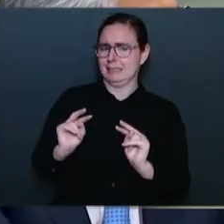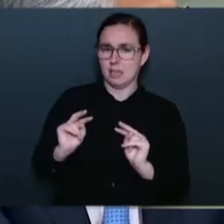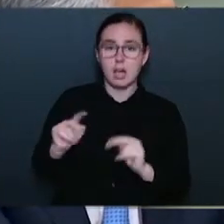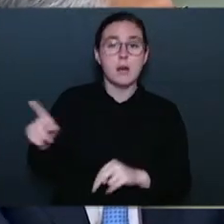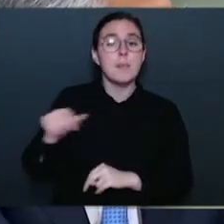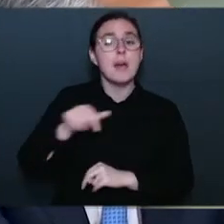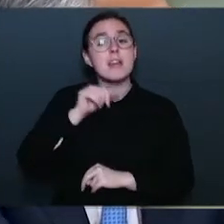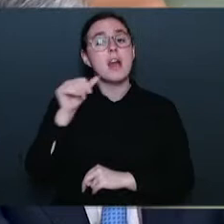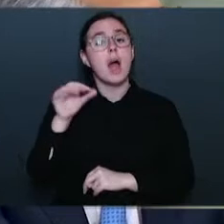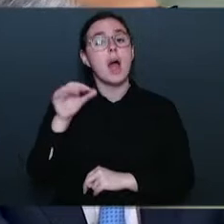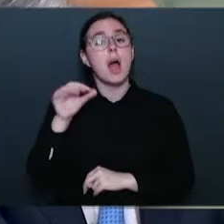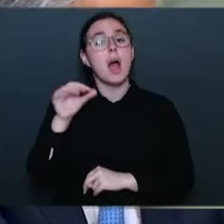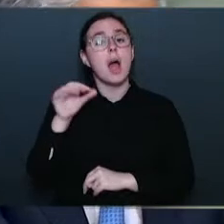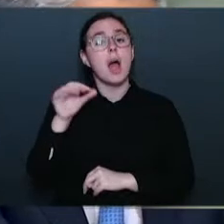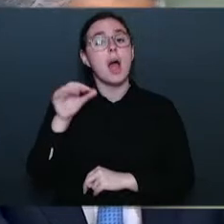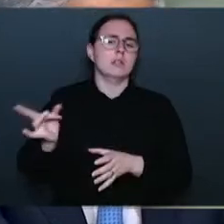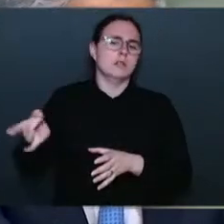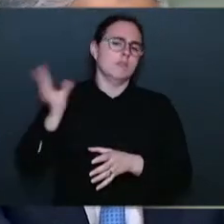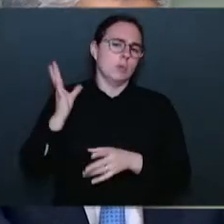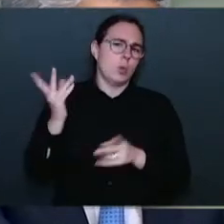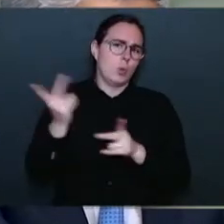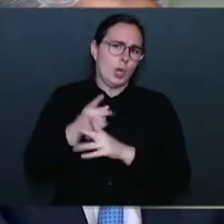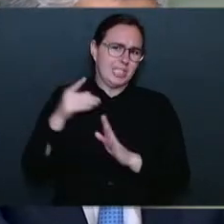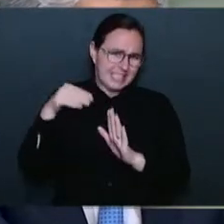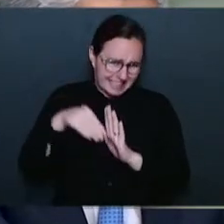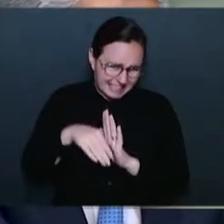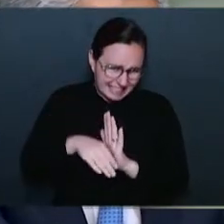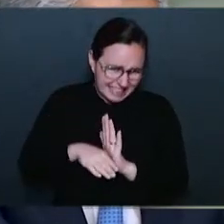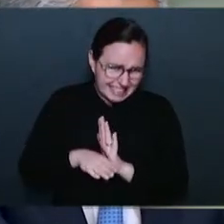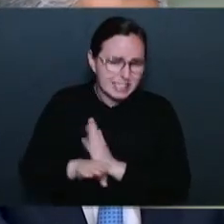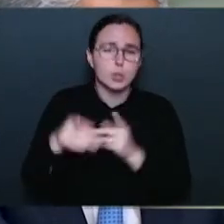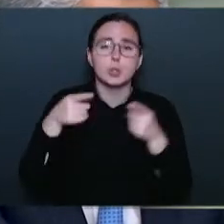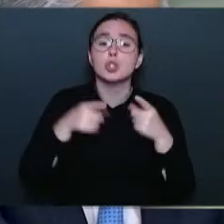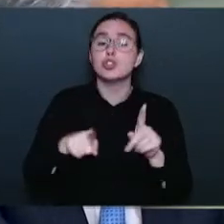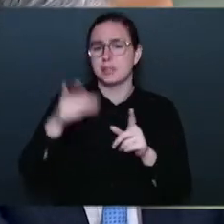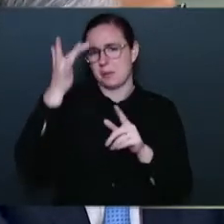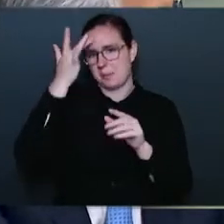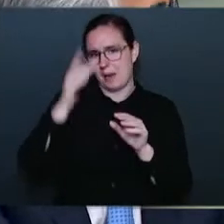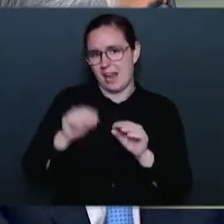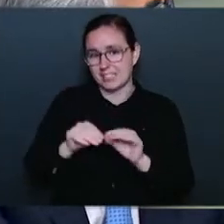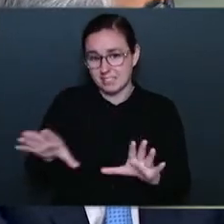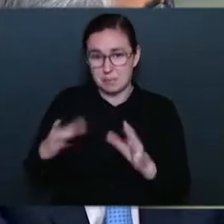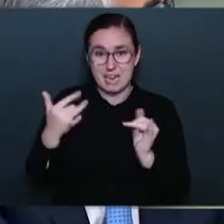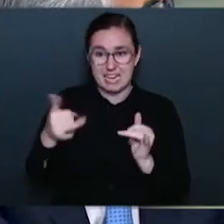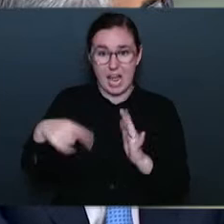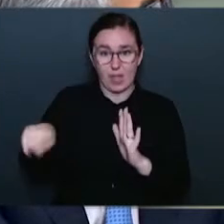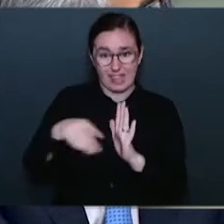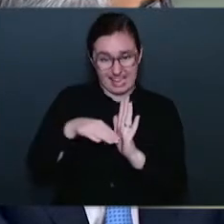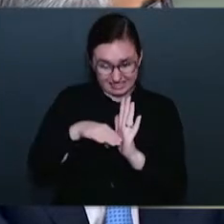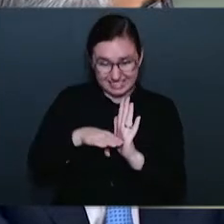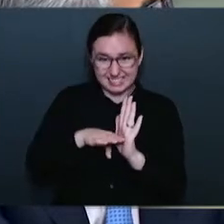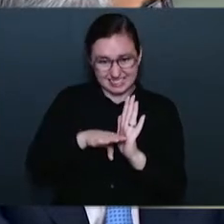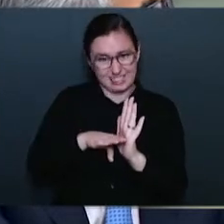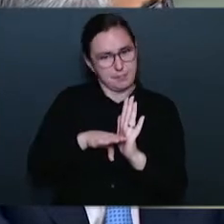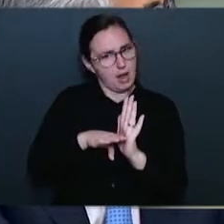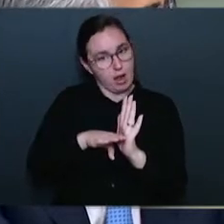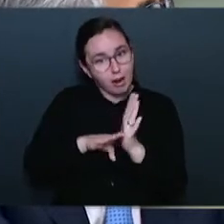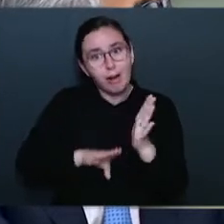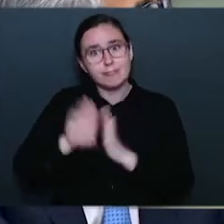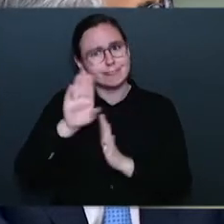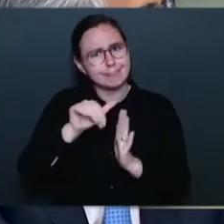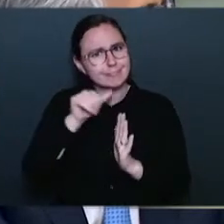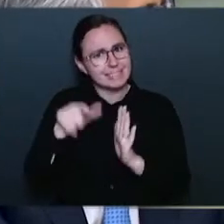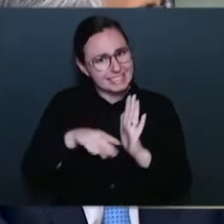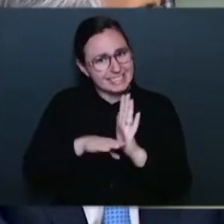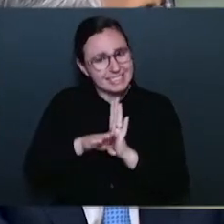recover non-profits continue to struggle nonprofits fill critical needs employ nearly 300 000 albertans contribute 5.5